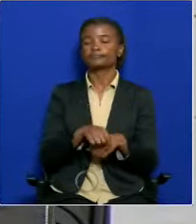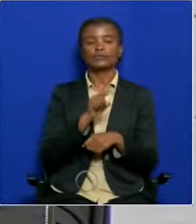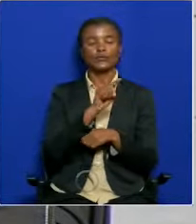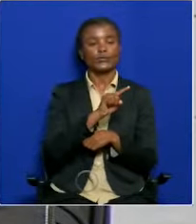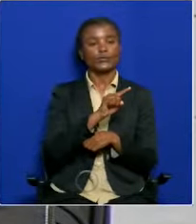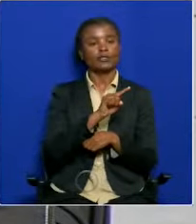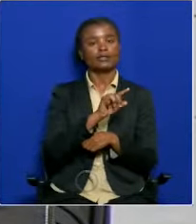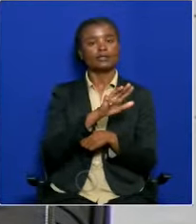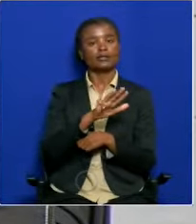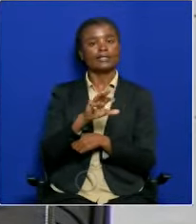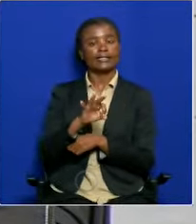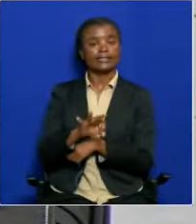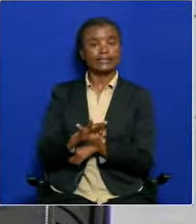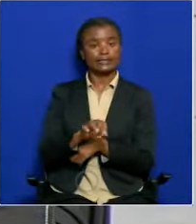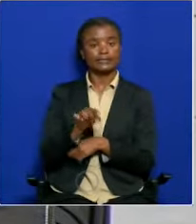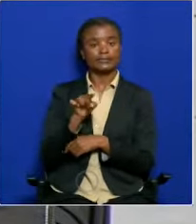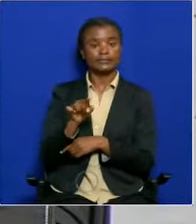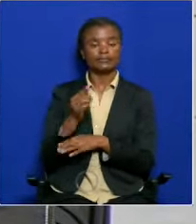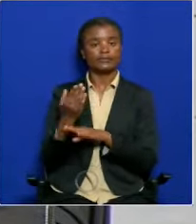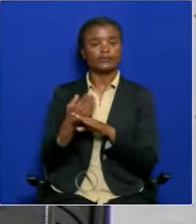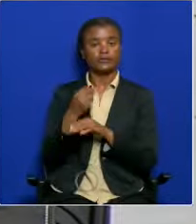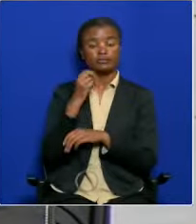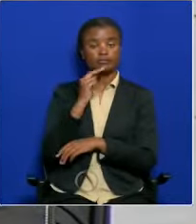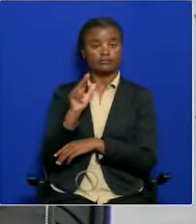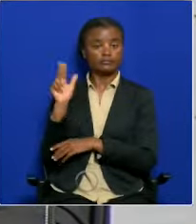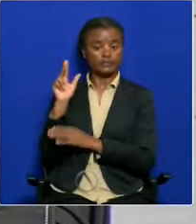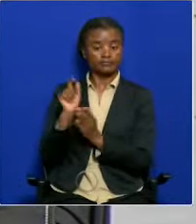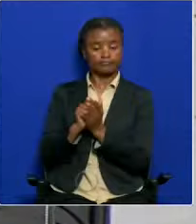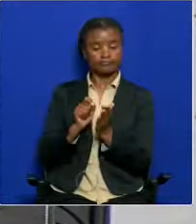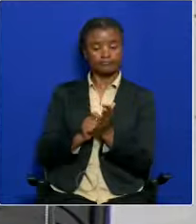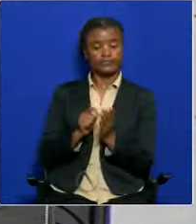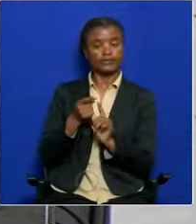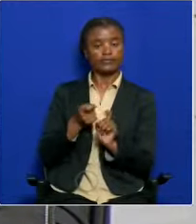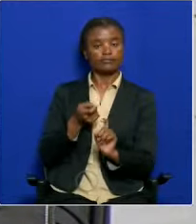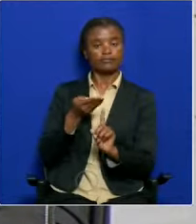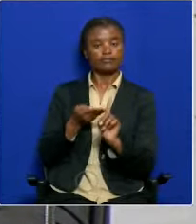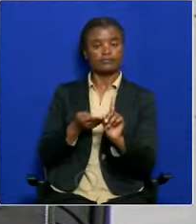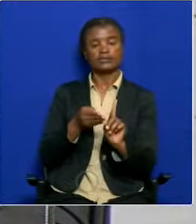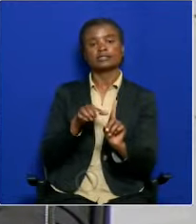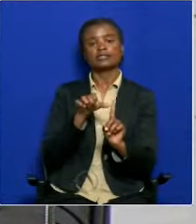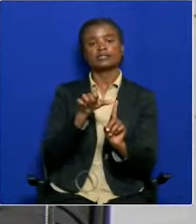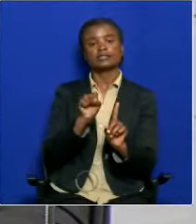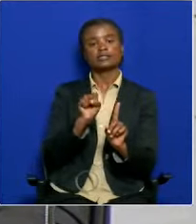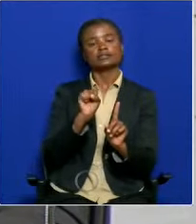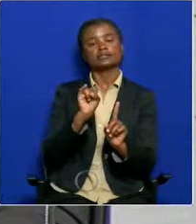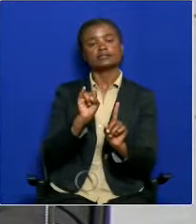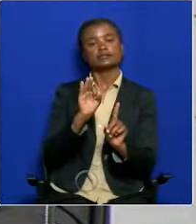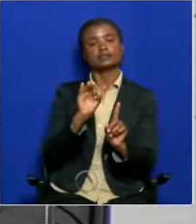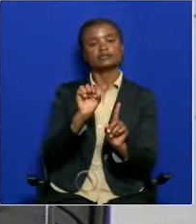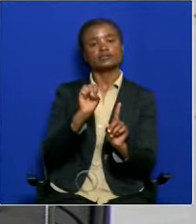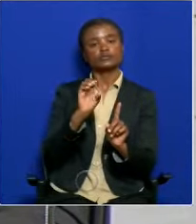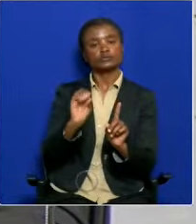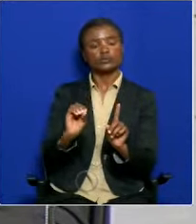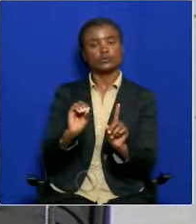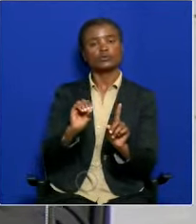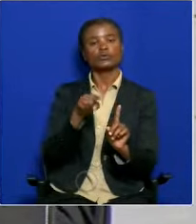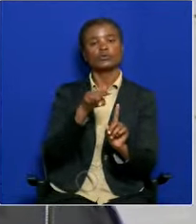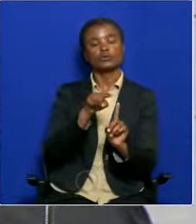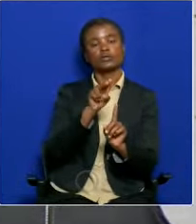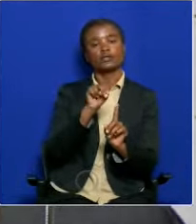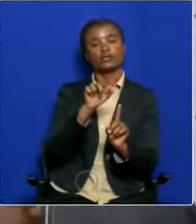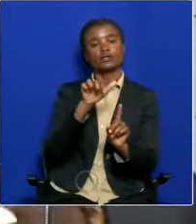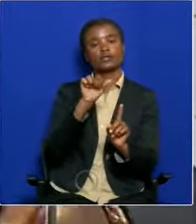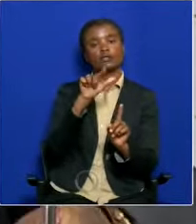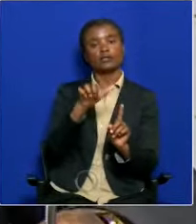affidavit deposed by Sergeant Fisondlela, Annexa RS10,